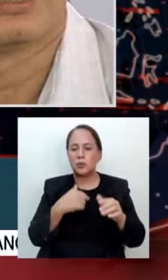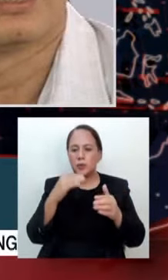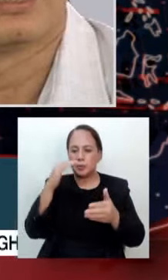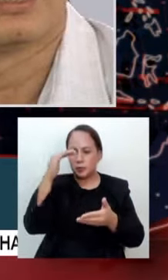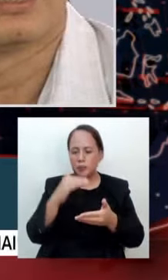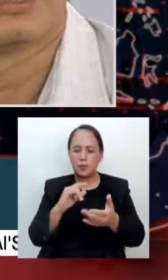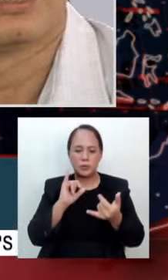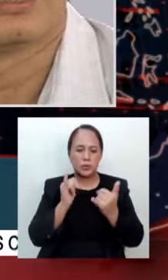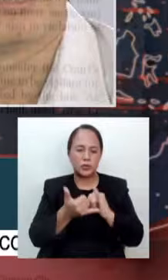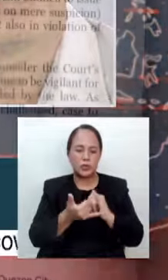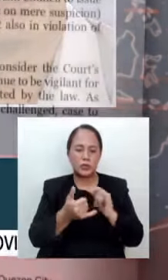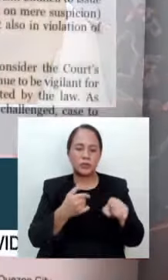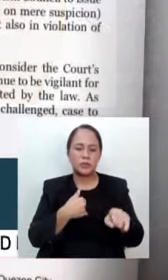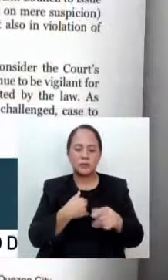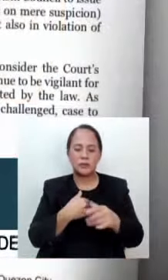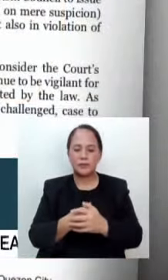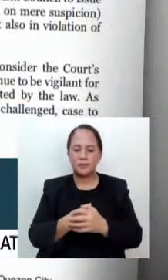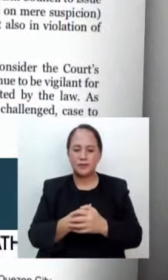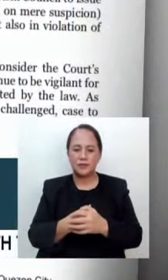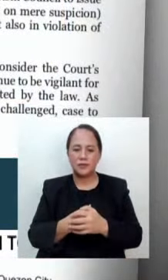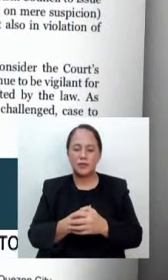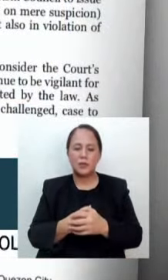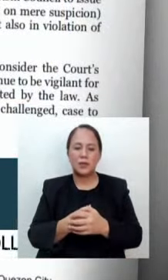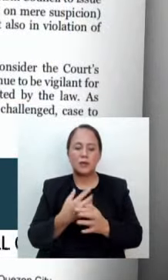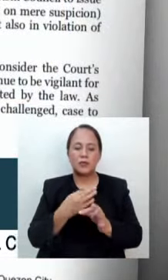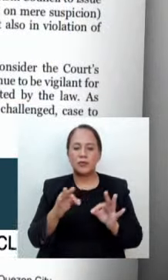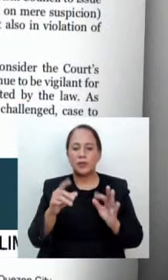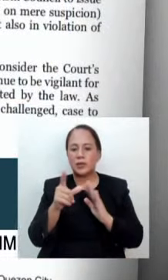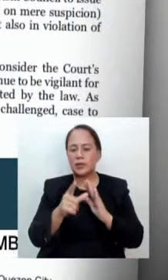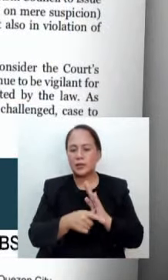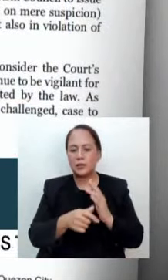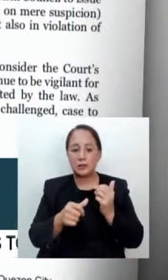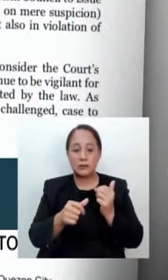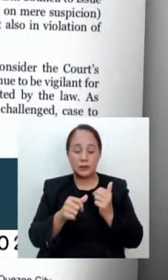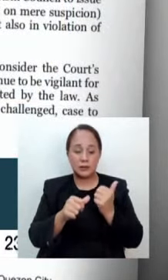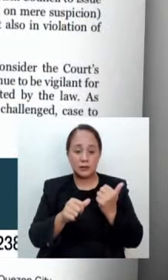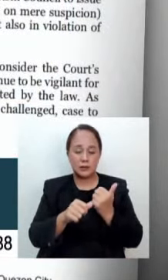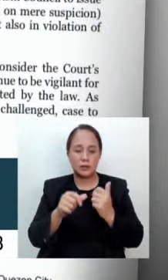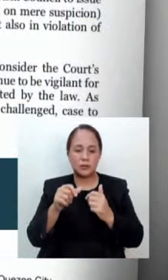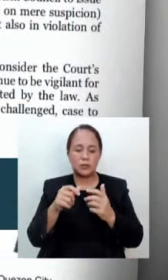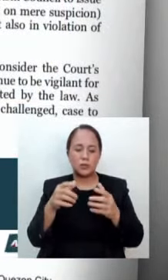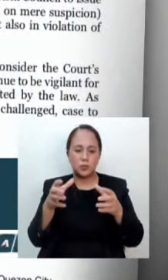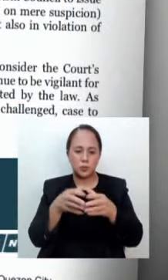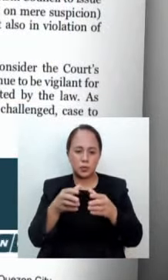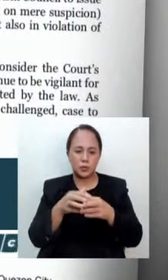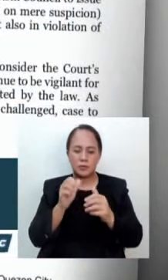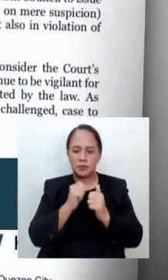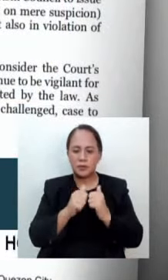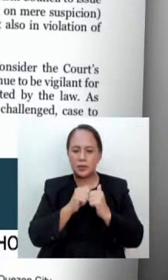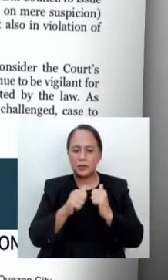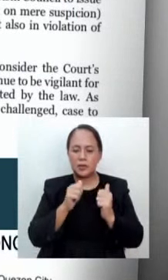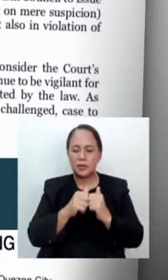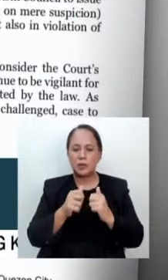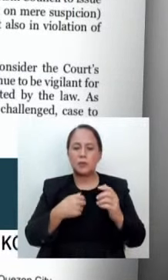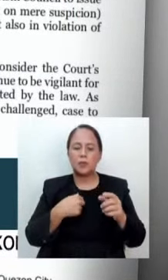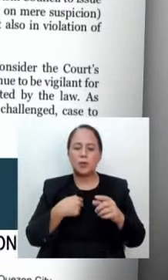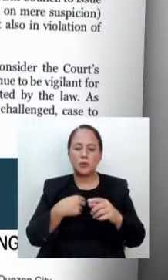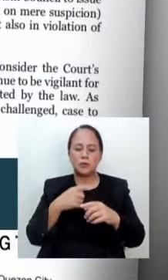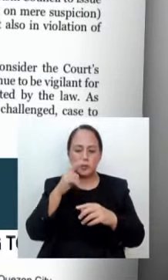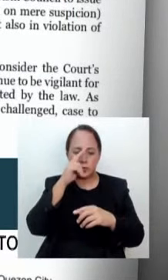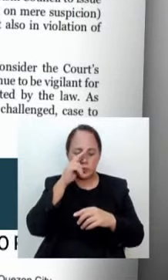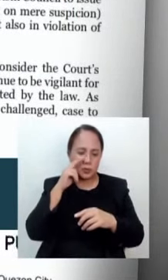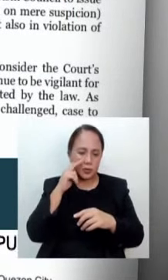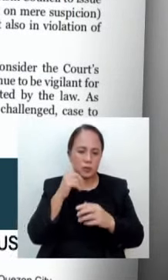or repealed ultimately. The Free Legal Assistance Group still maintains the vague definition of terrorism and the grant of broad powers